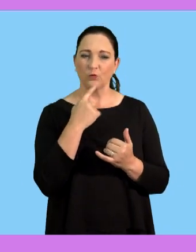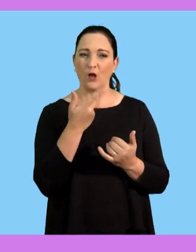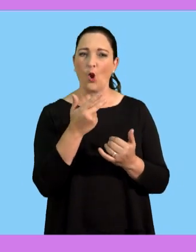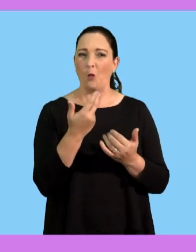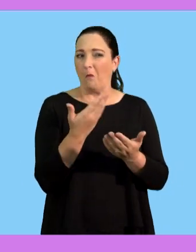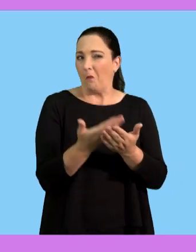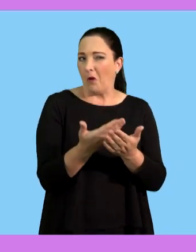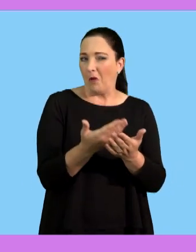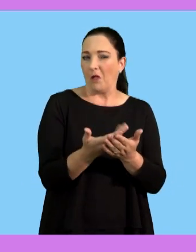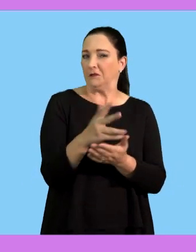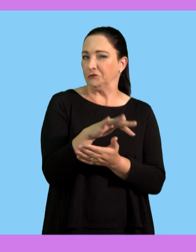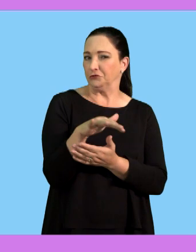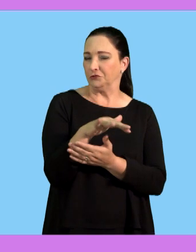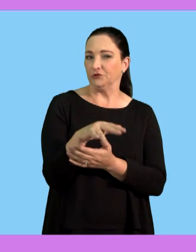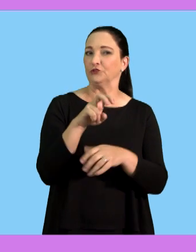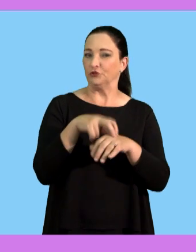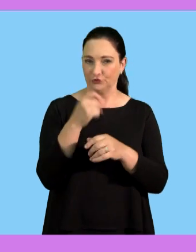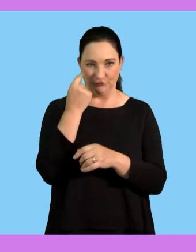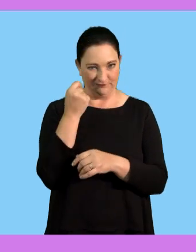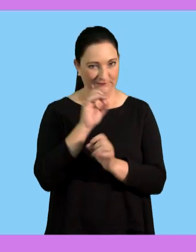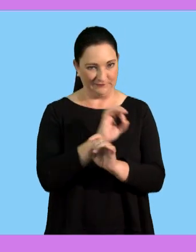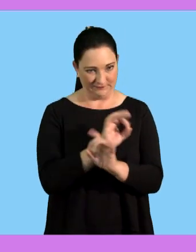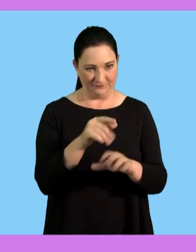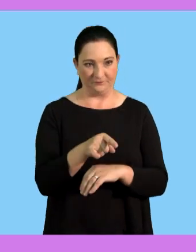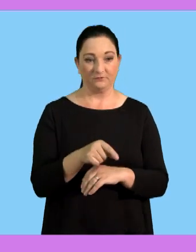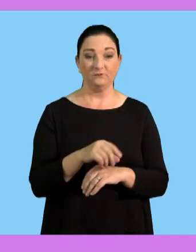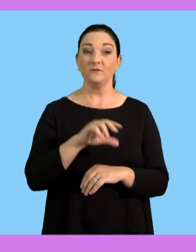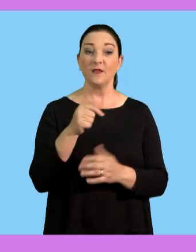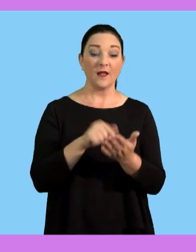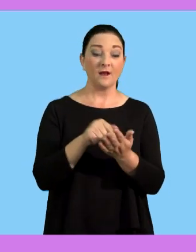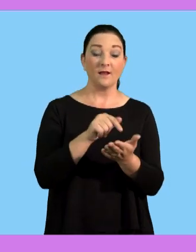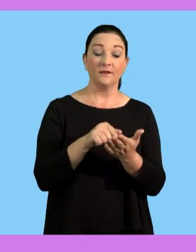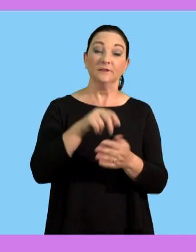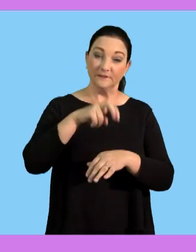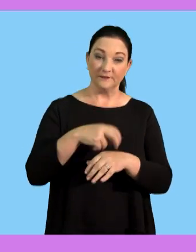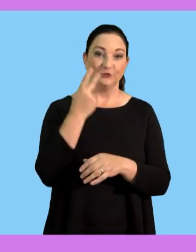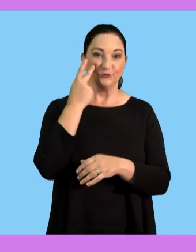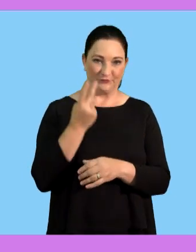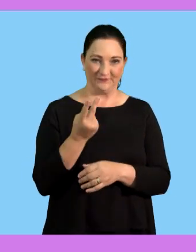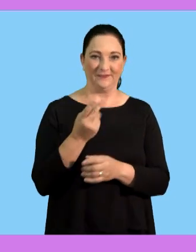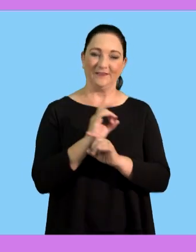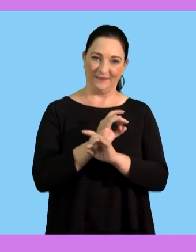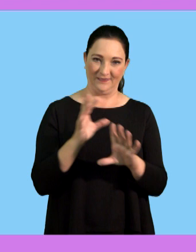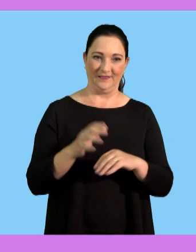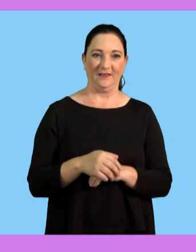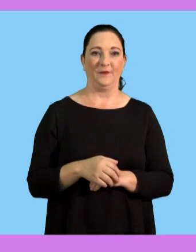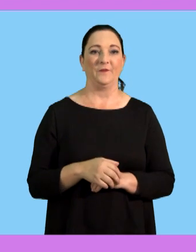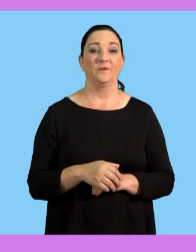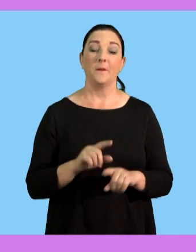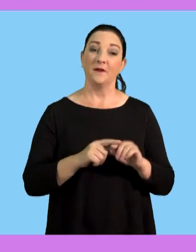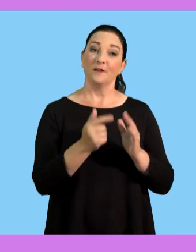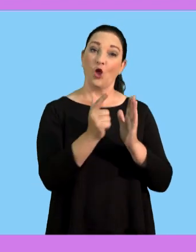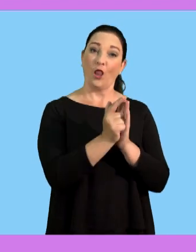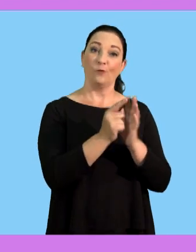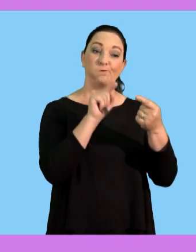involving probability. And then also you must be able to perform calculations involving probability. So that are